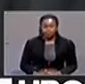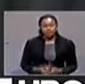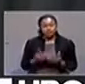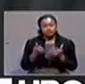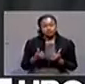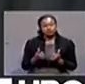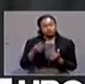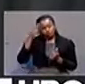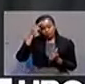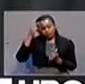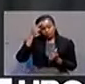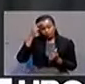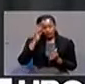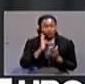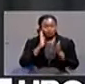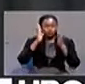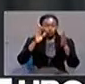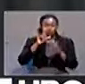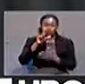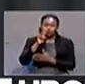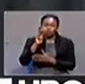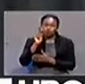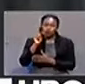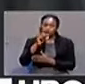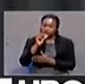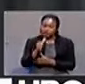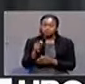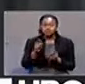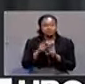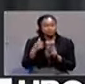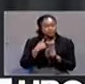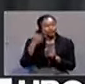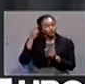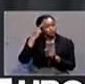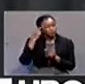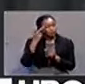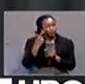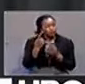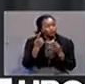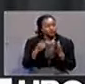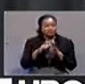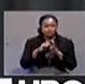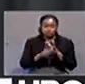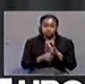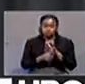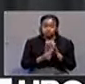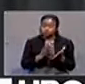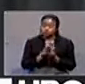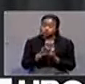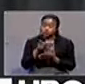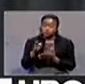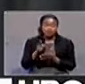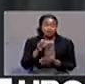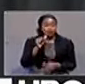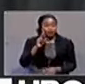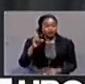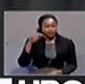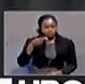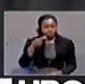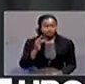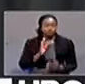Archbishop Gwanga, and one of them that I remember vividly is that Archbishop